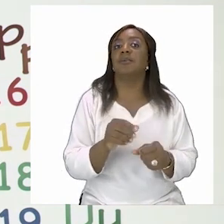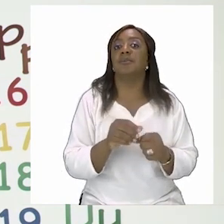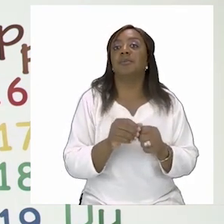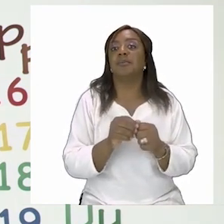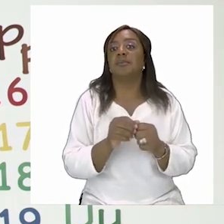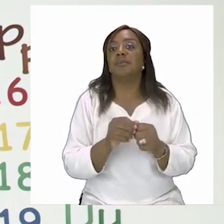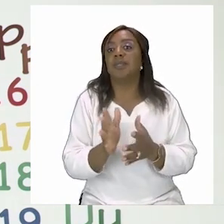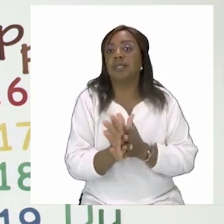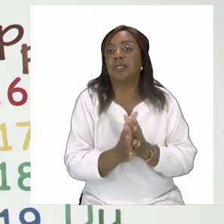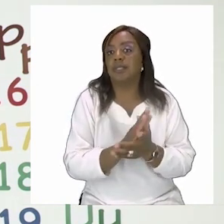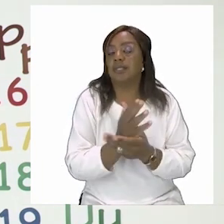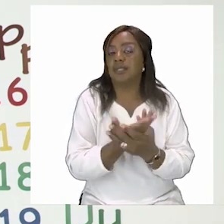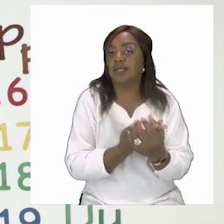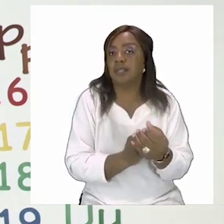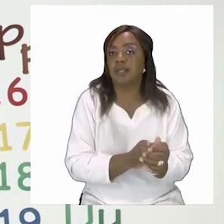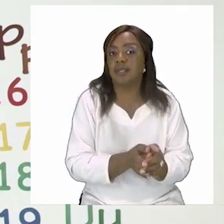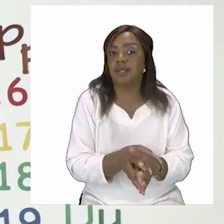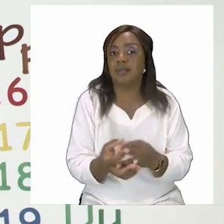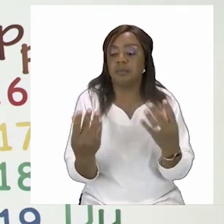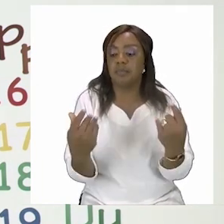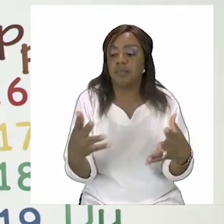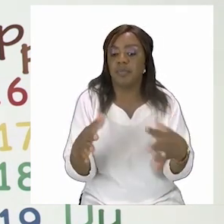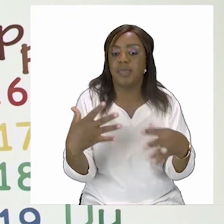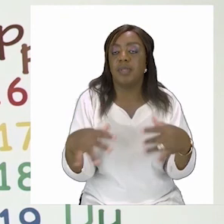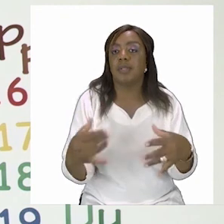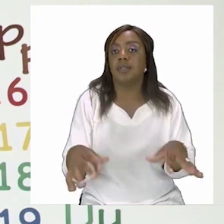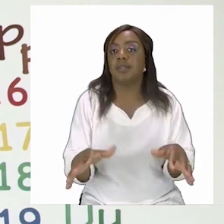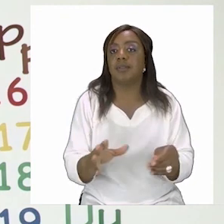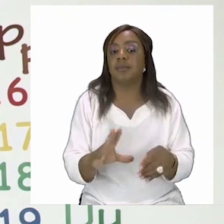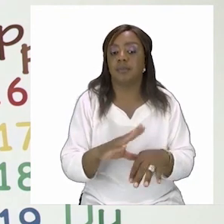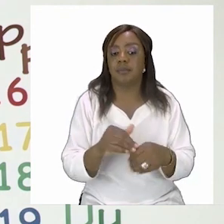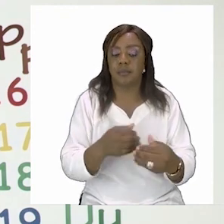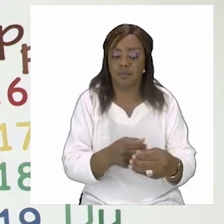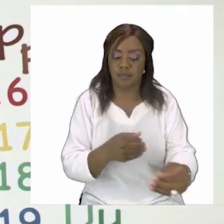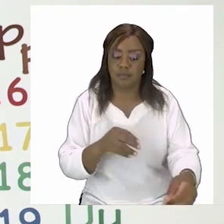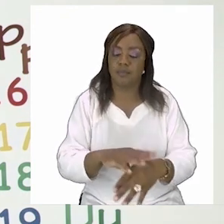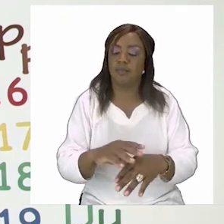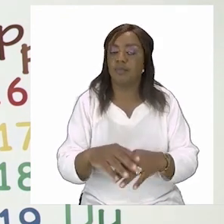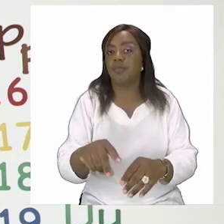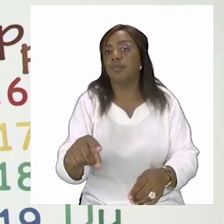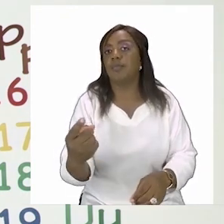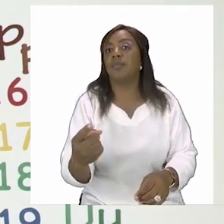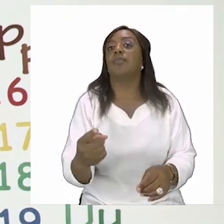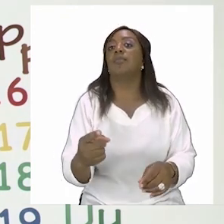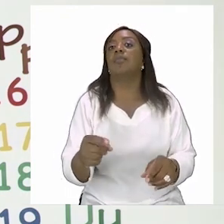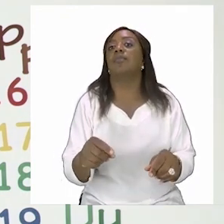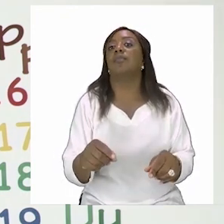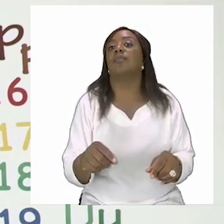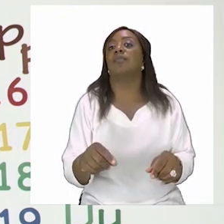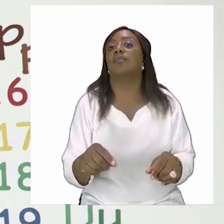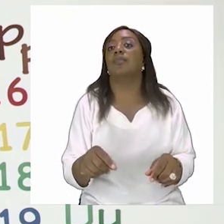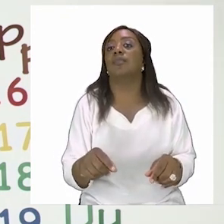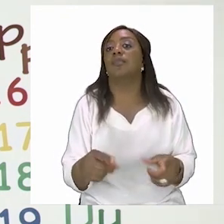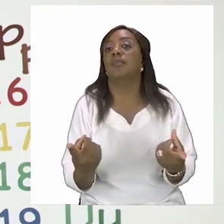coronavirus. Make sure that your hands are dry before you touch anything else. I wonder though,